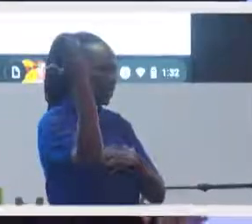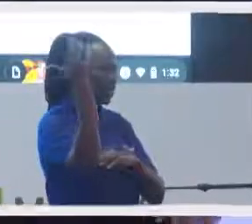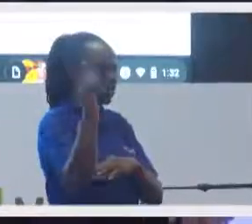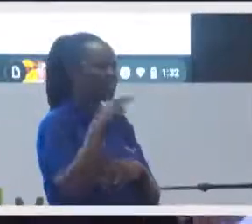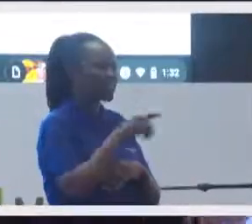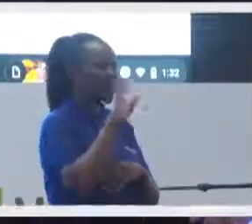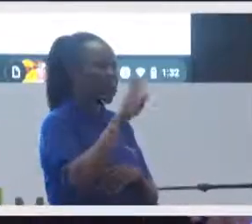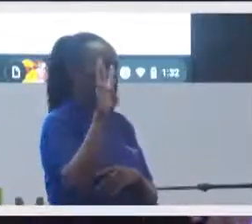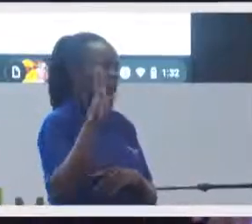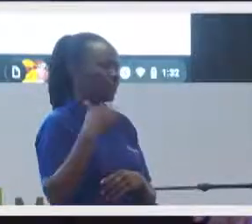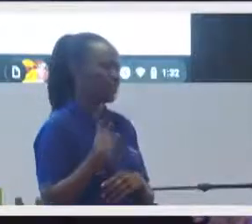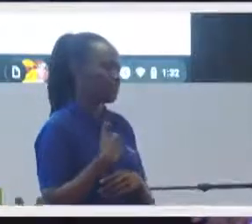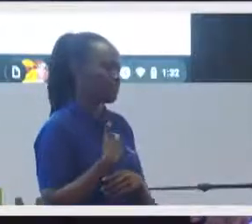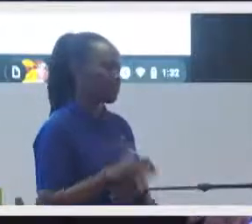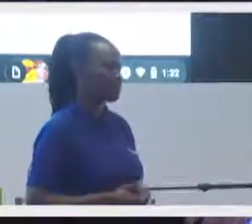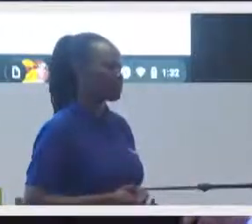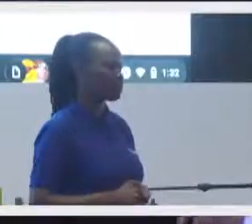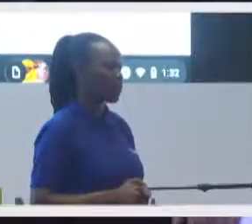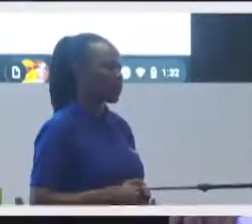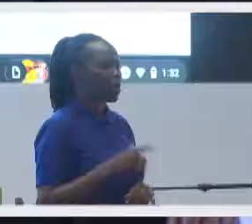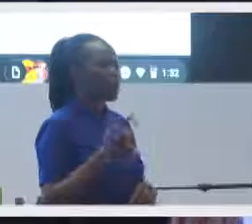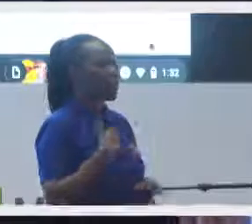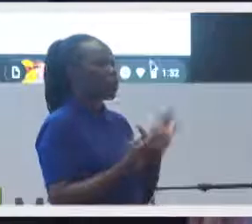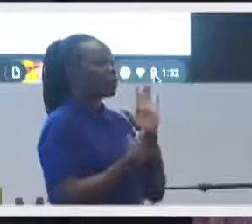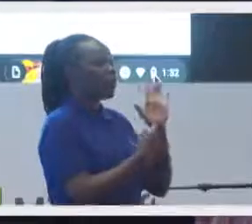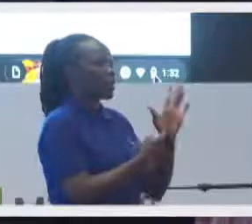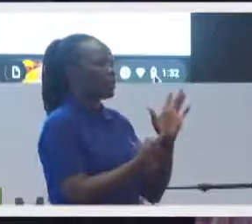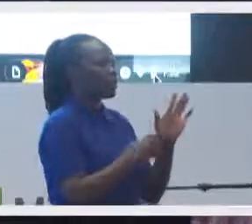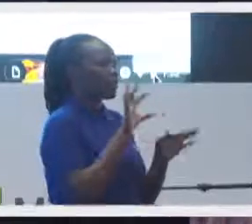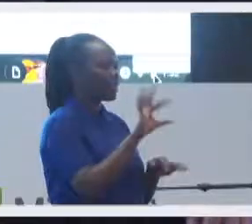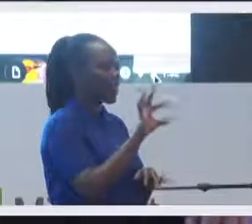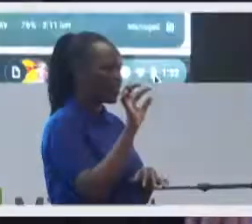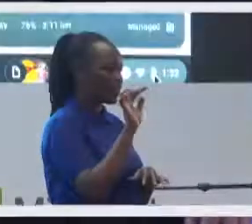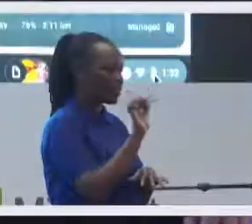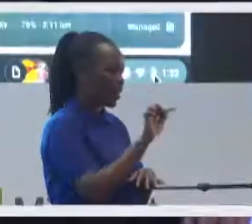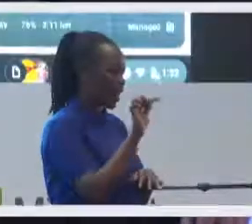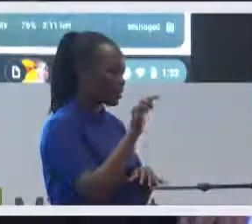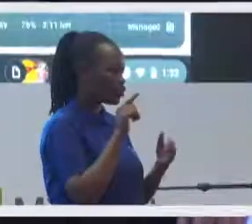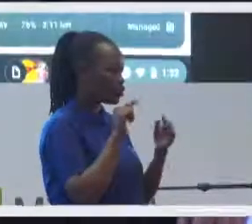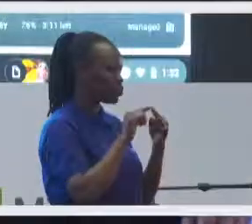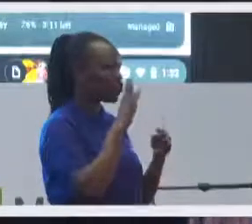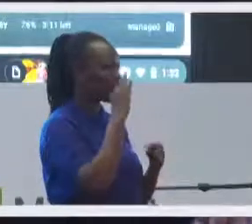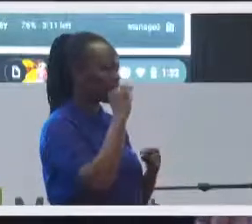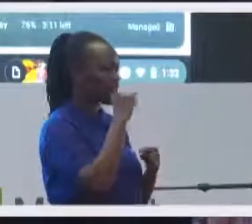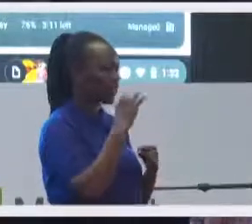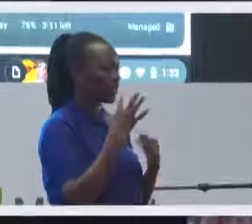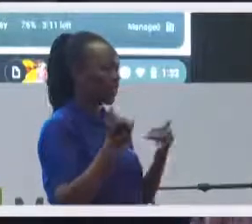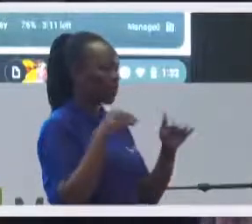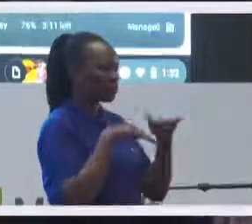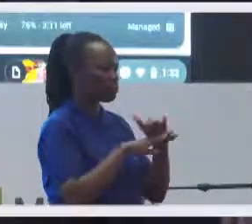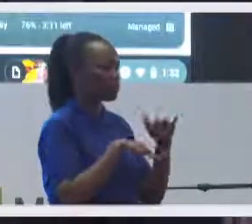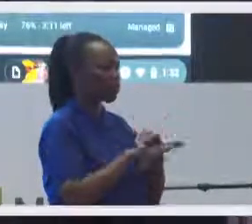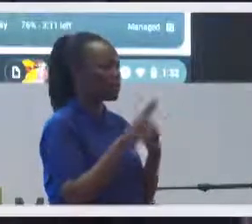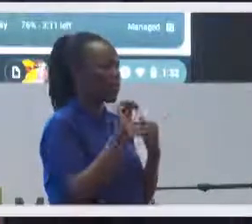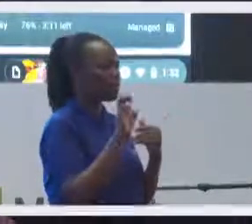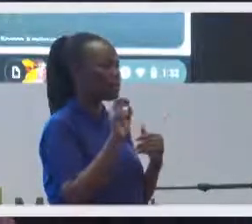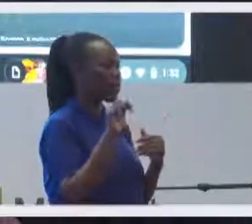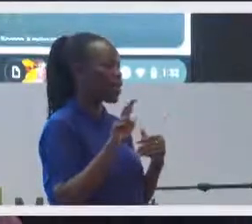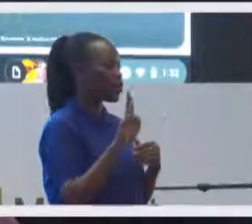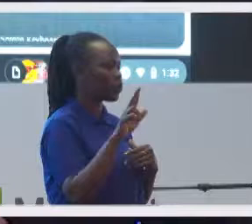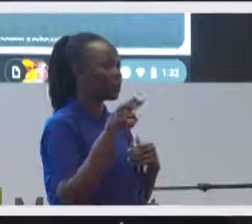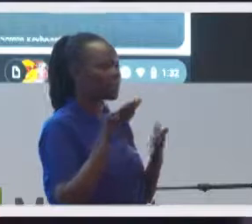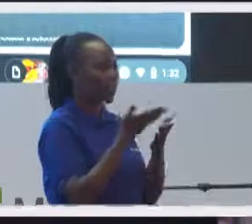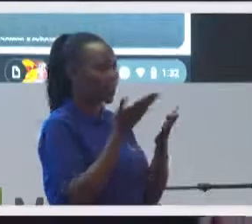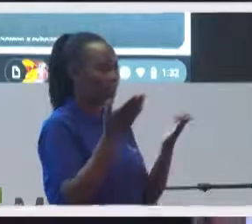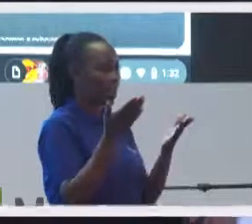website. I'm going to demonstrate Select to Speak. So first I'm going to turn it on in the accessibility menu, which is available